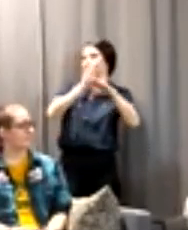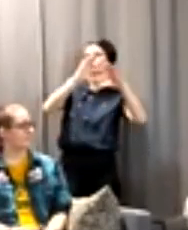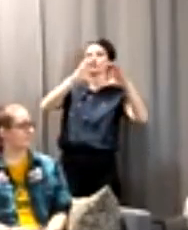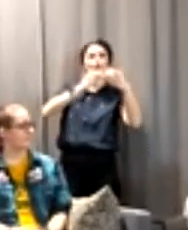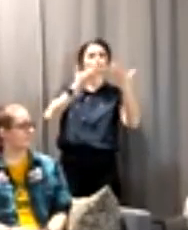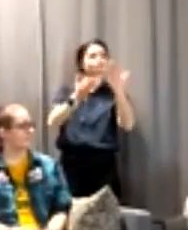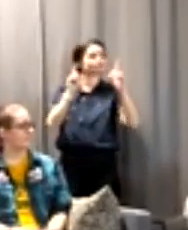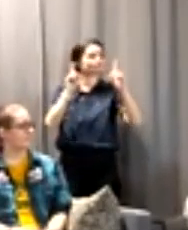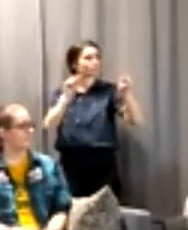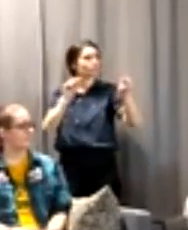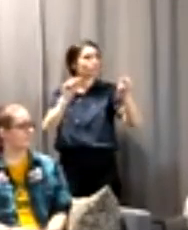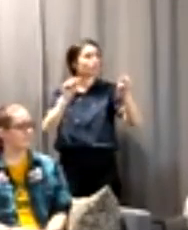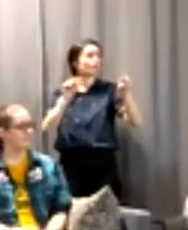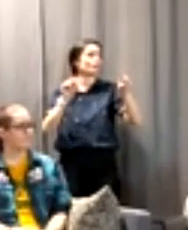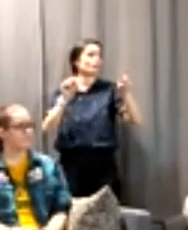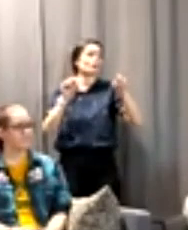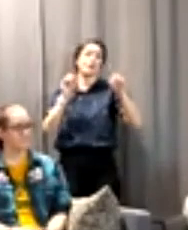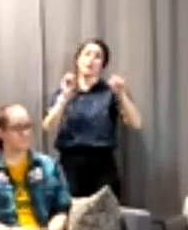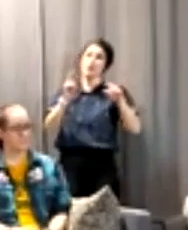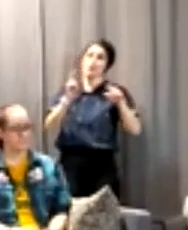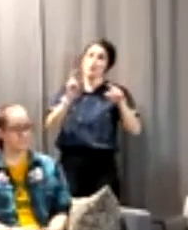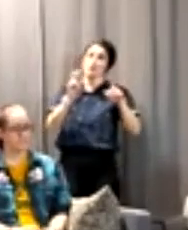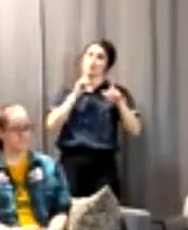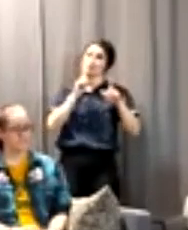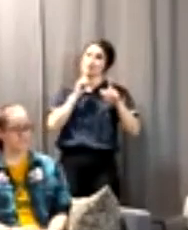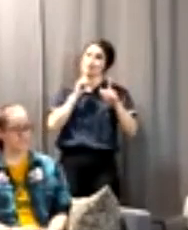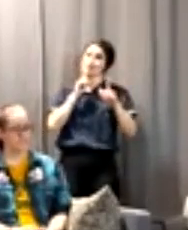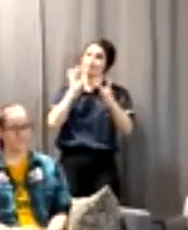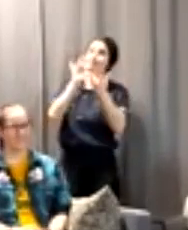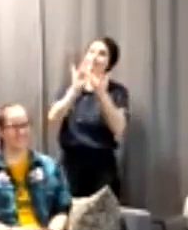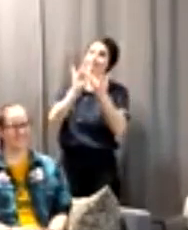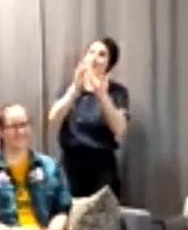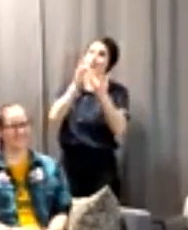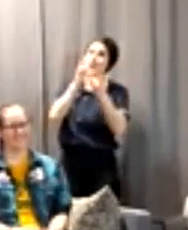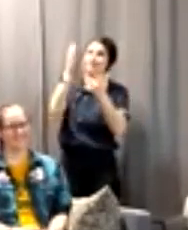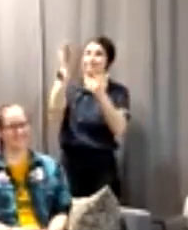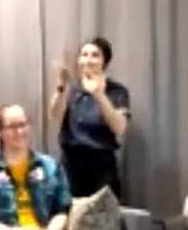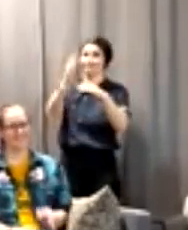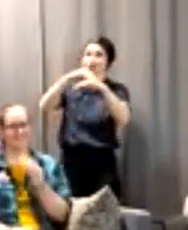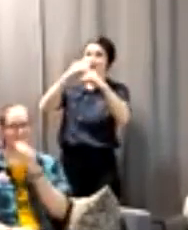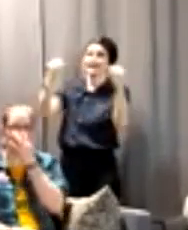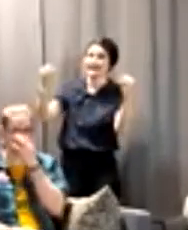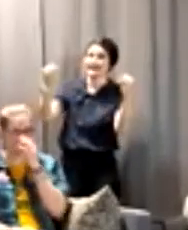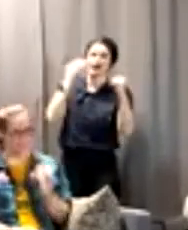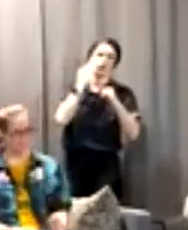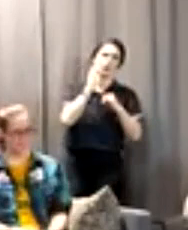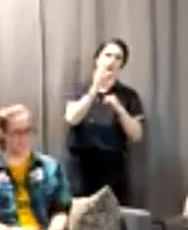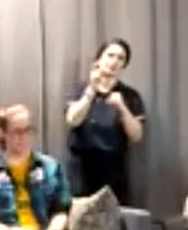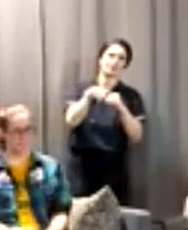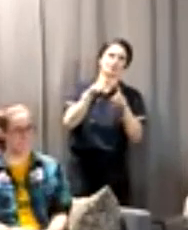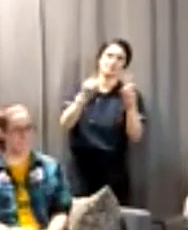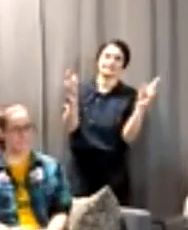or just randomly reaching out to strangers on the internet. No, I know you're not supposed to, but like in a safe